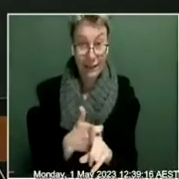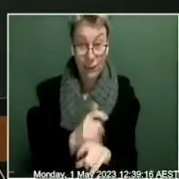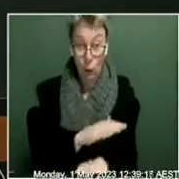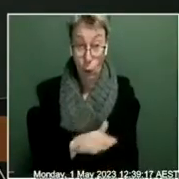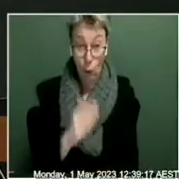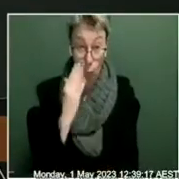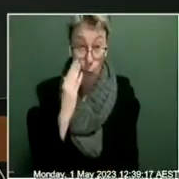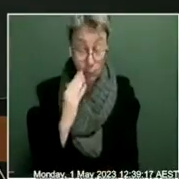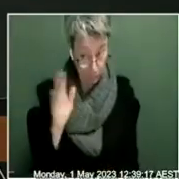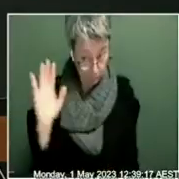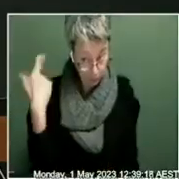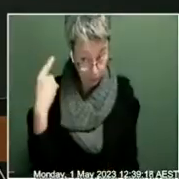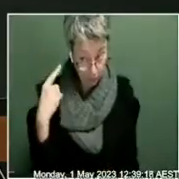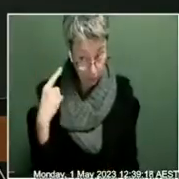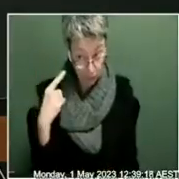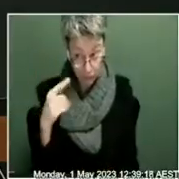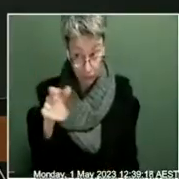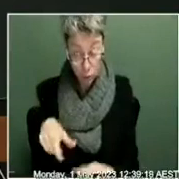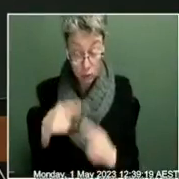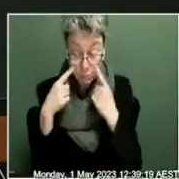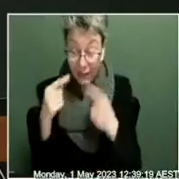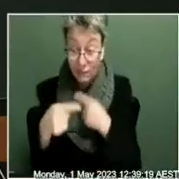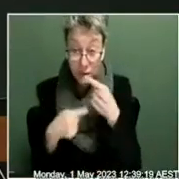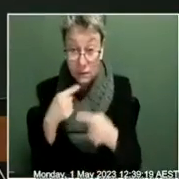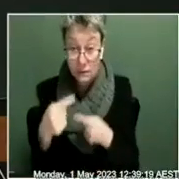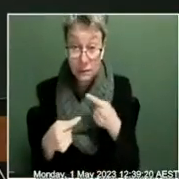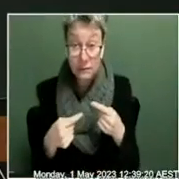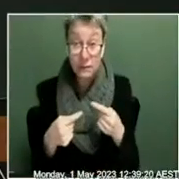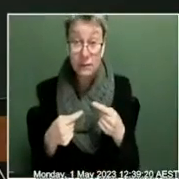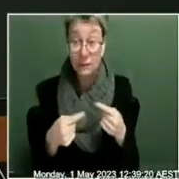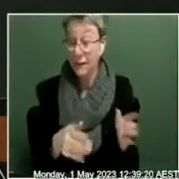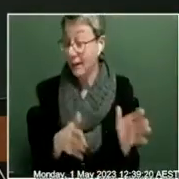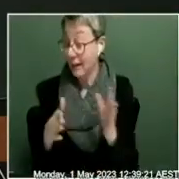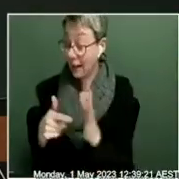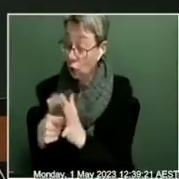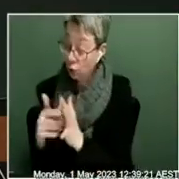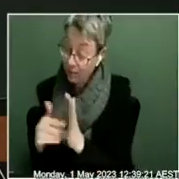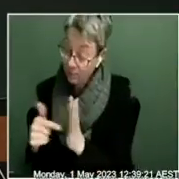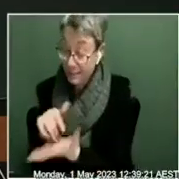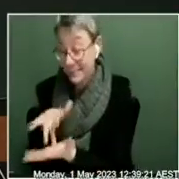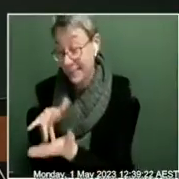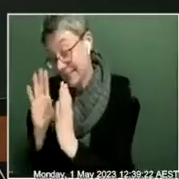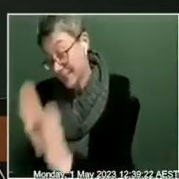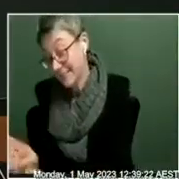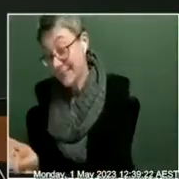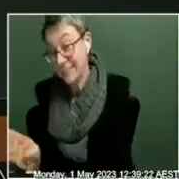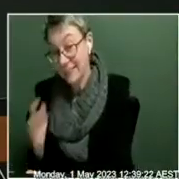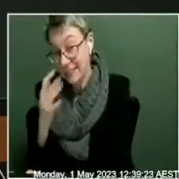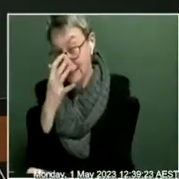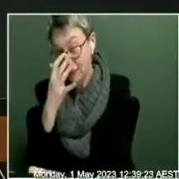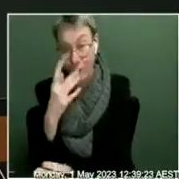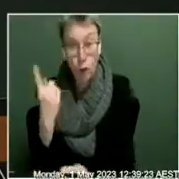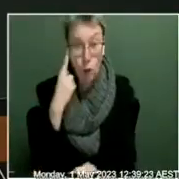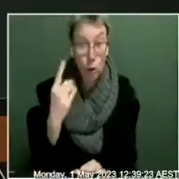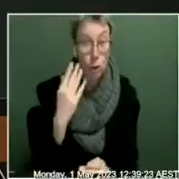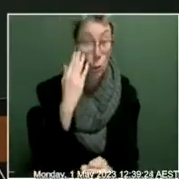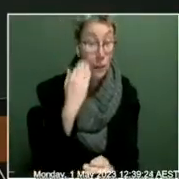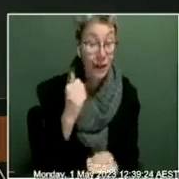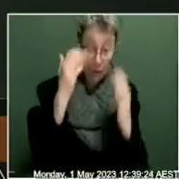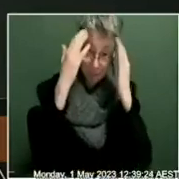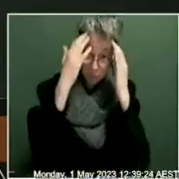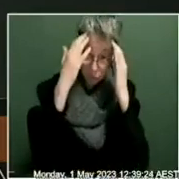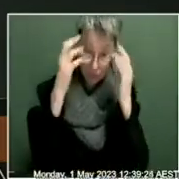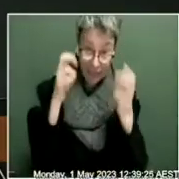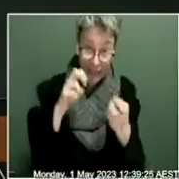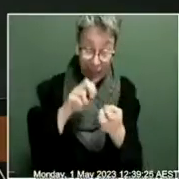that women that have mental illness, that are incarcerated, are being taken off and put on different medication, or it's